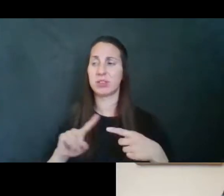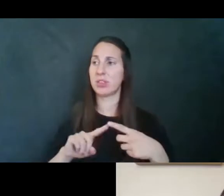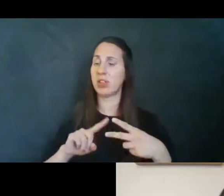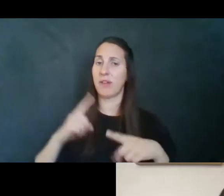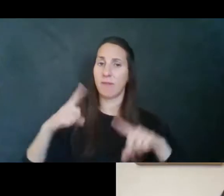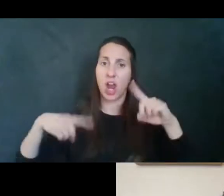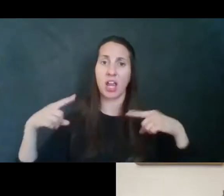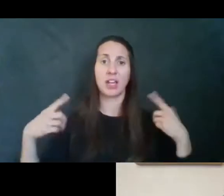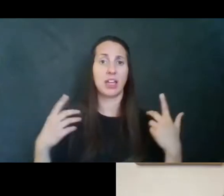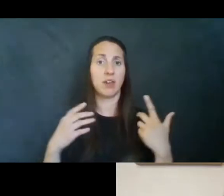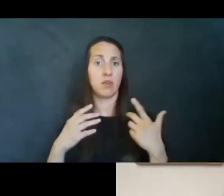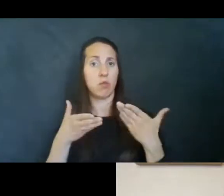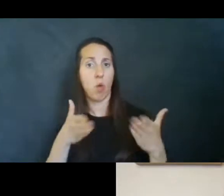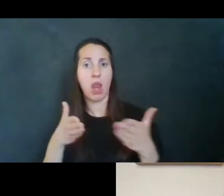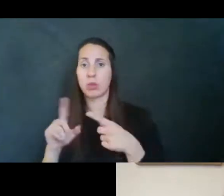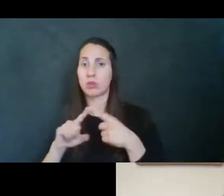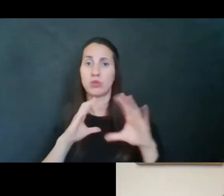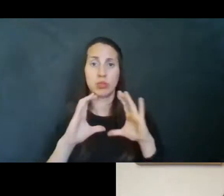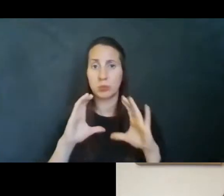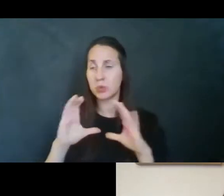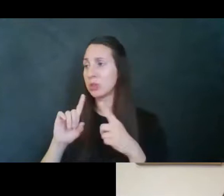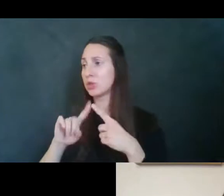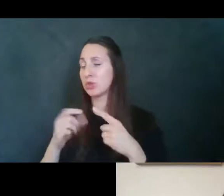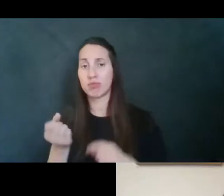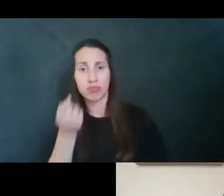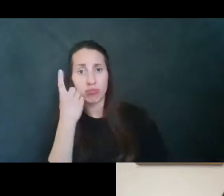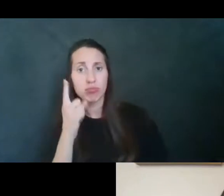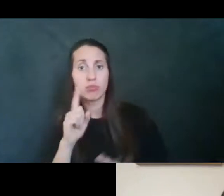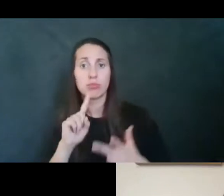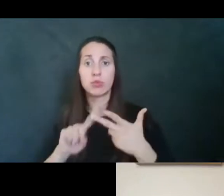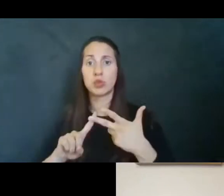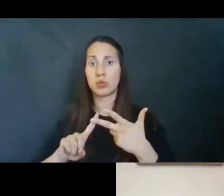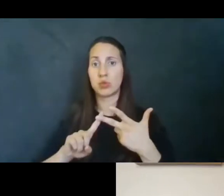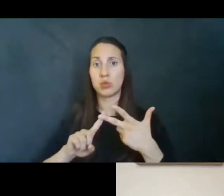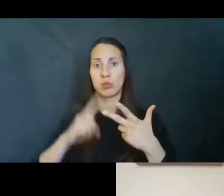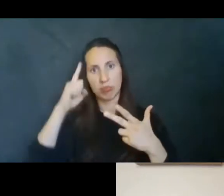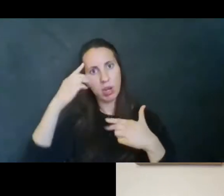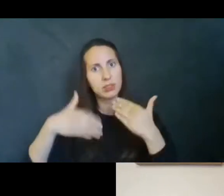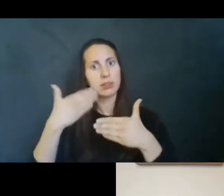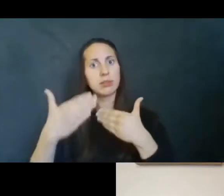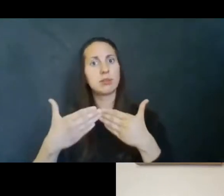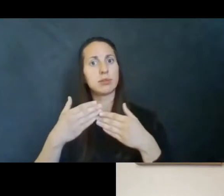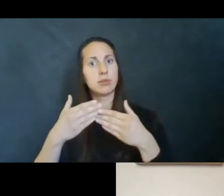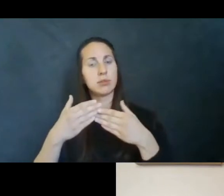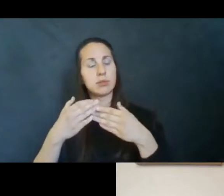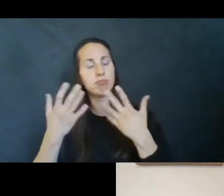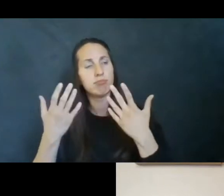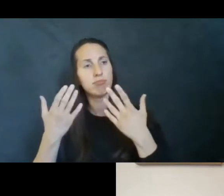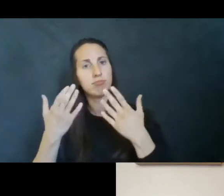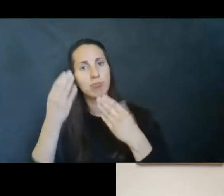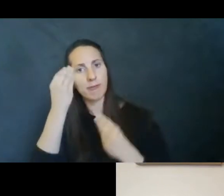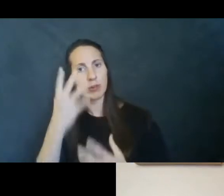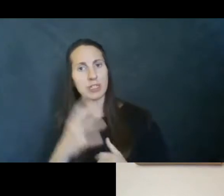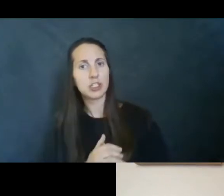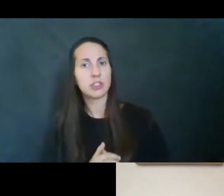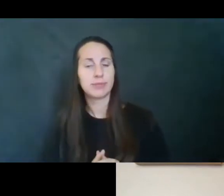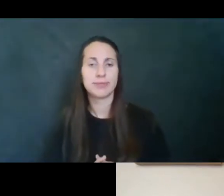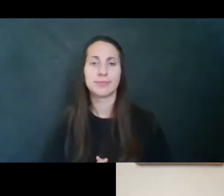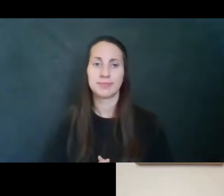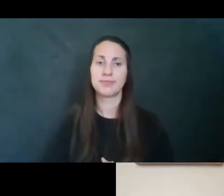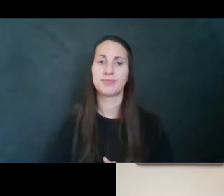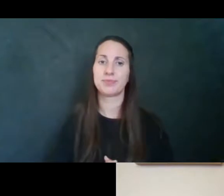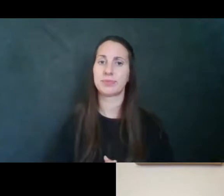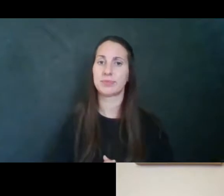we communicate or understand or interpret information within our colleagues and within